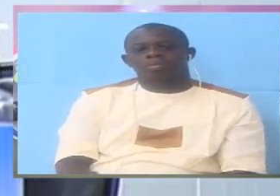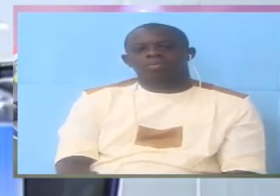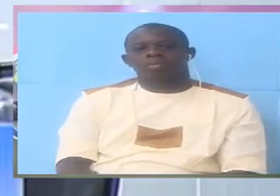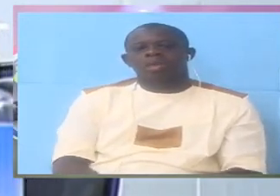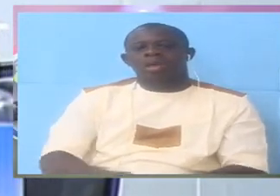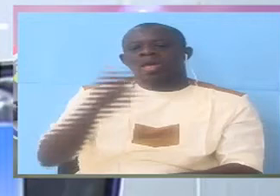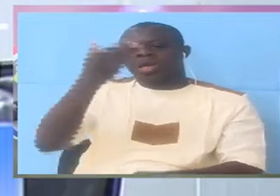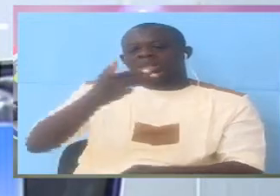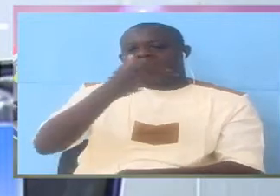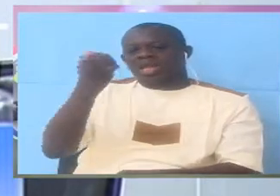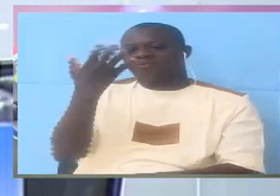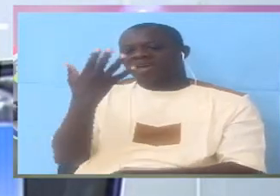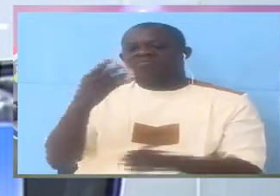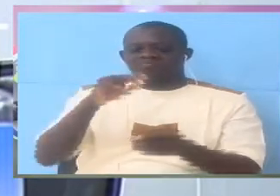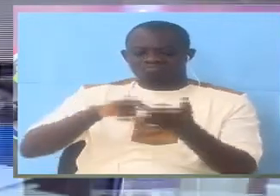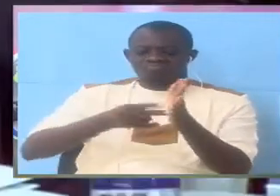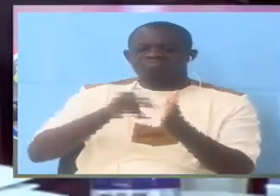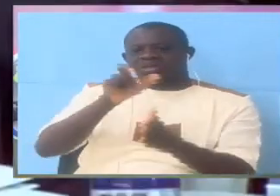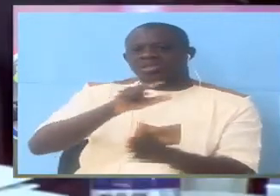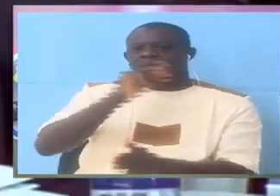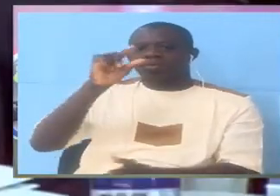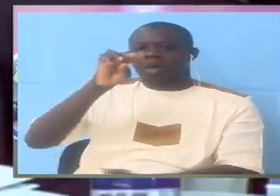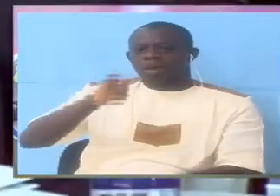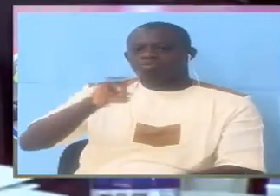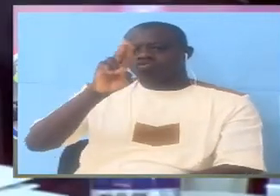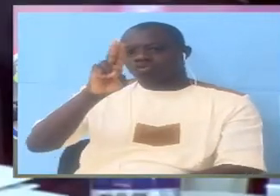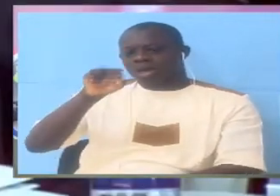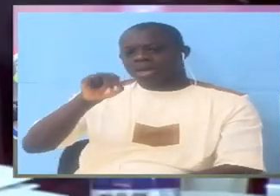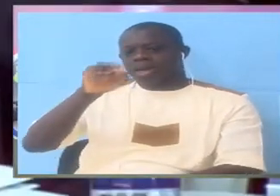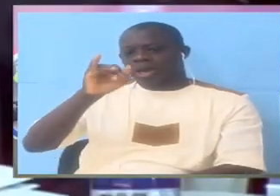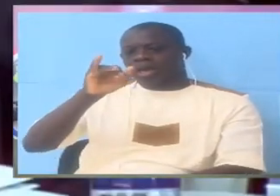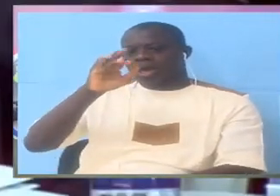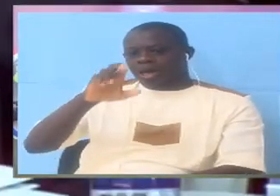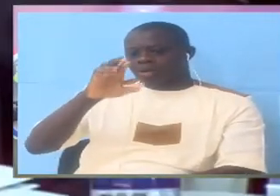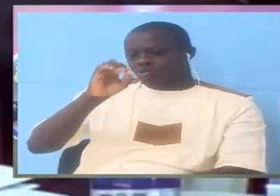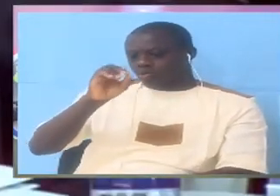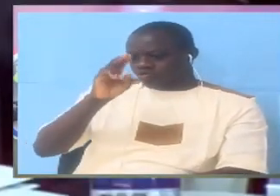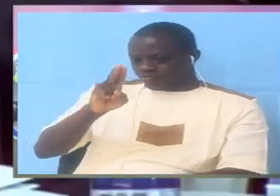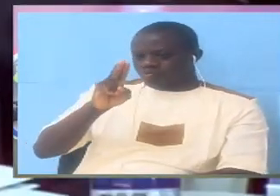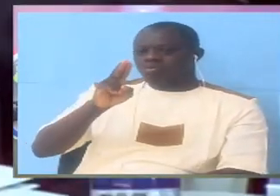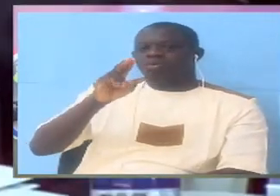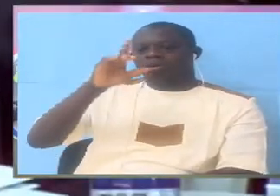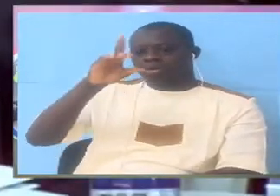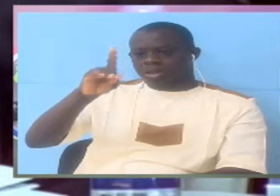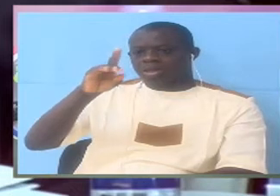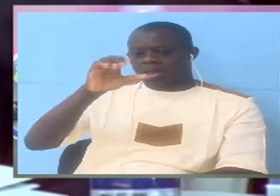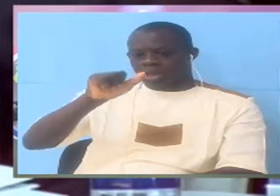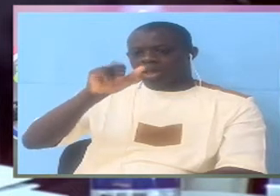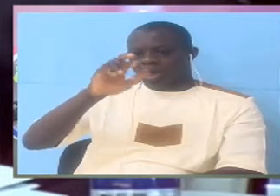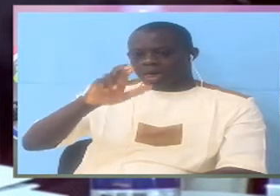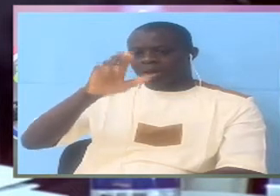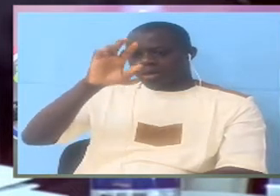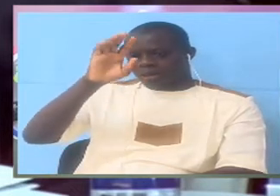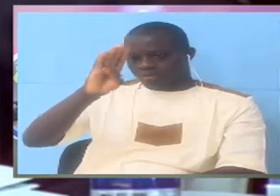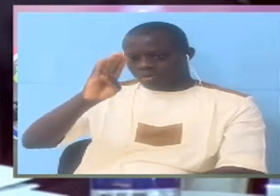was Muniru Dabo. Muniru Dabo. Who? Muniru Dabo. Late. Muniru Dabo,